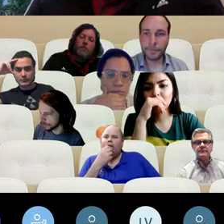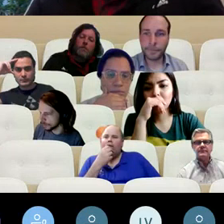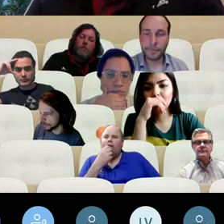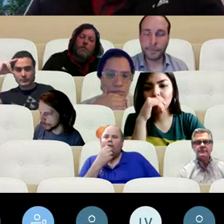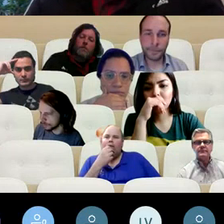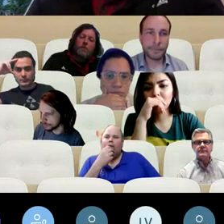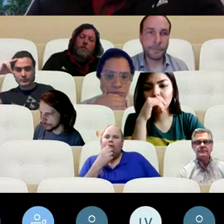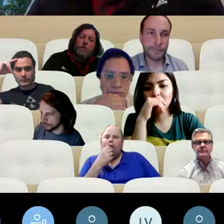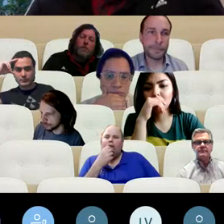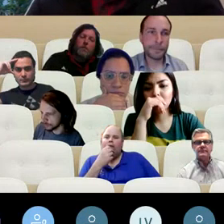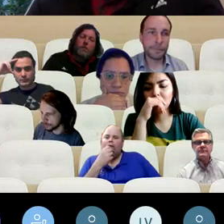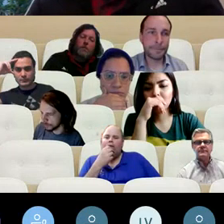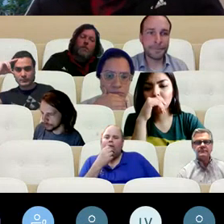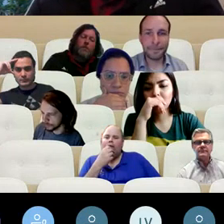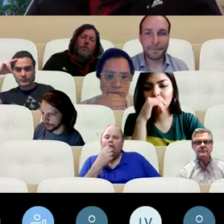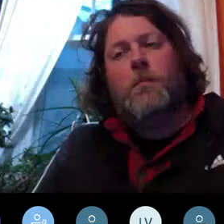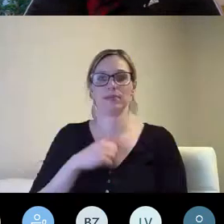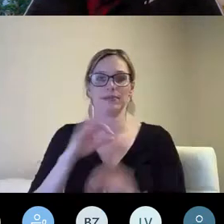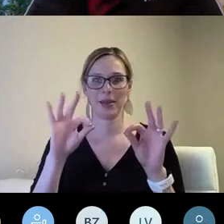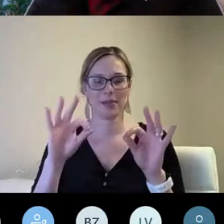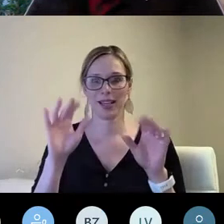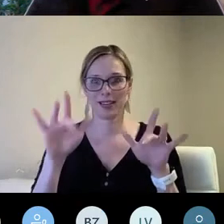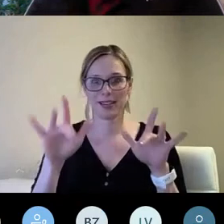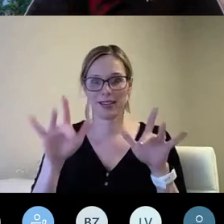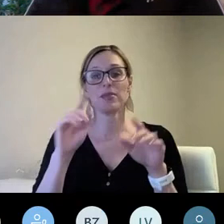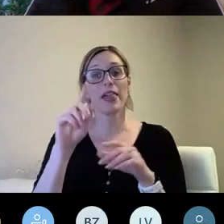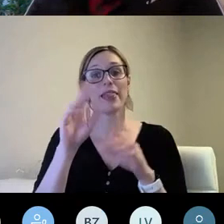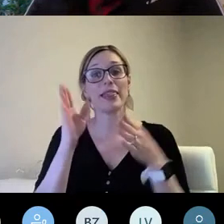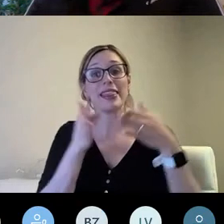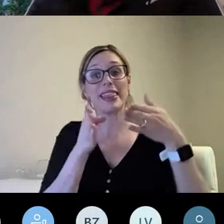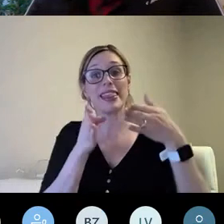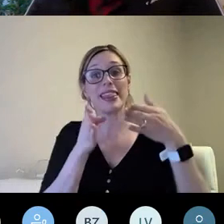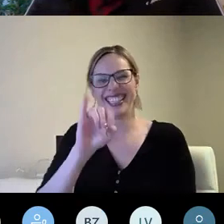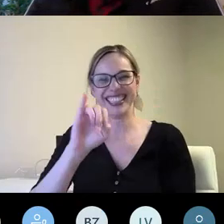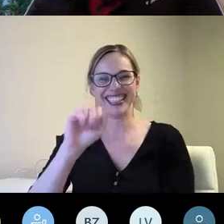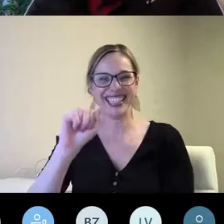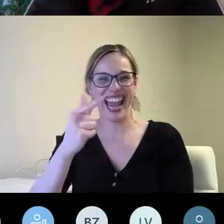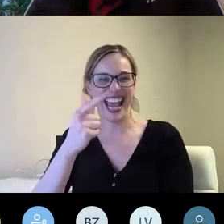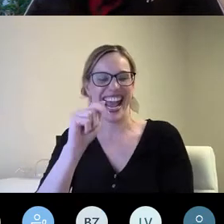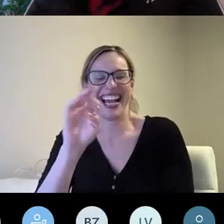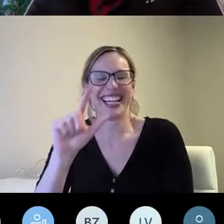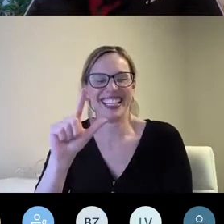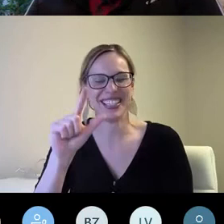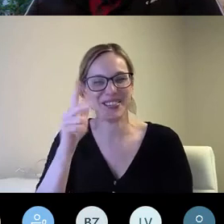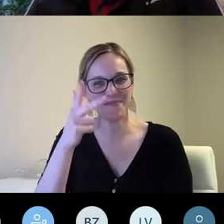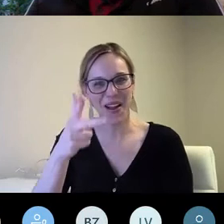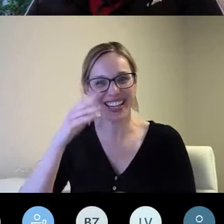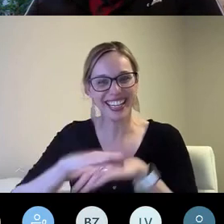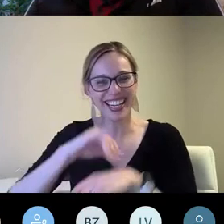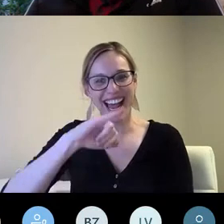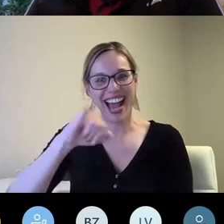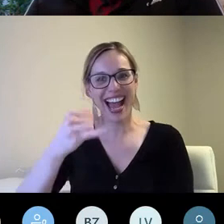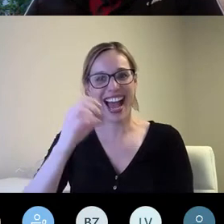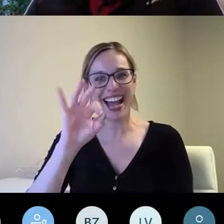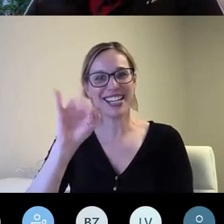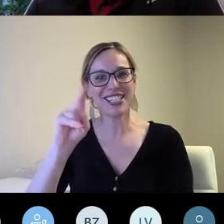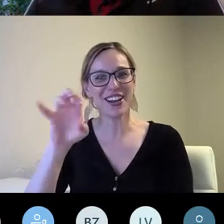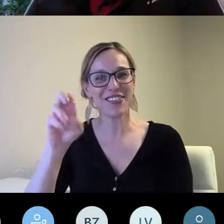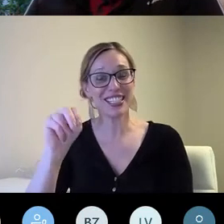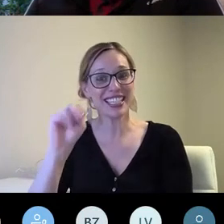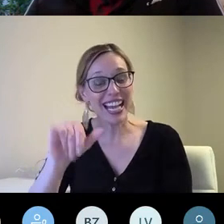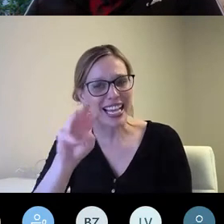parallel the diagonal parking on Jefferson, is that metered? Well, obviously it's marked. Is